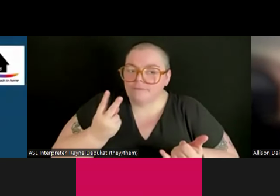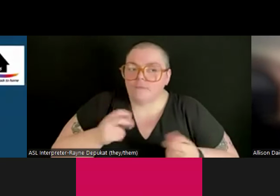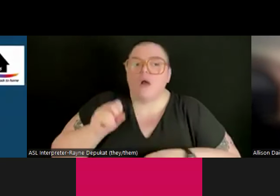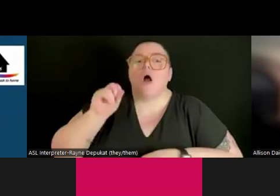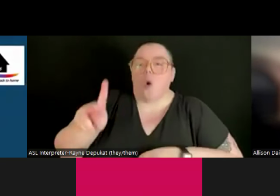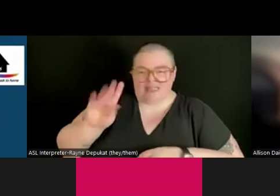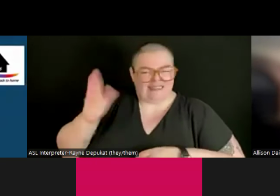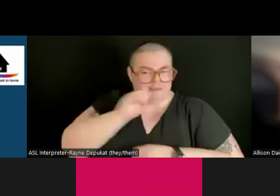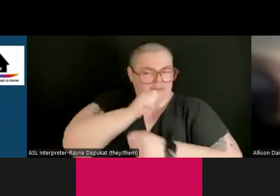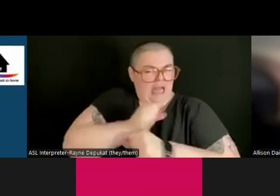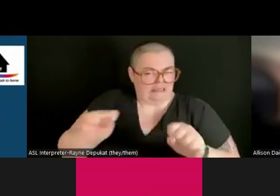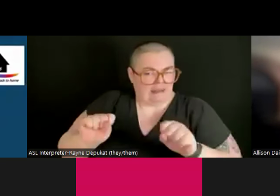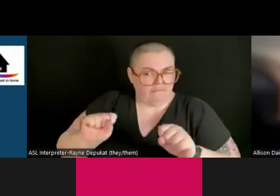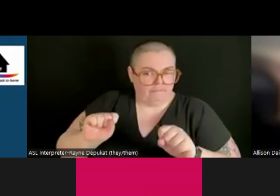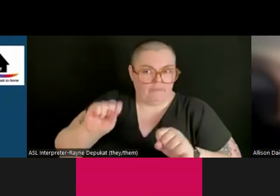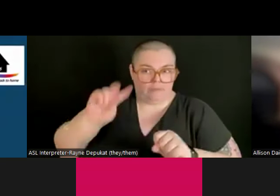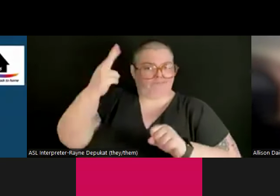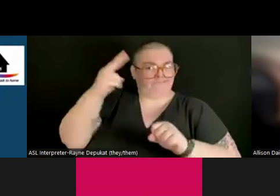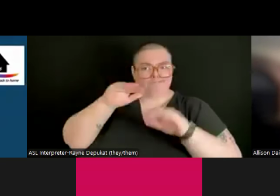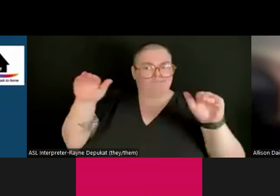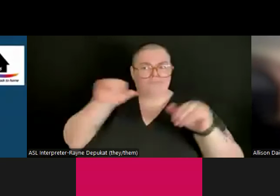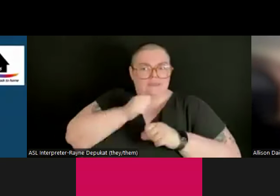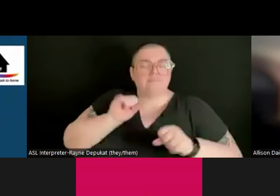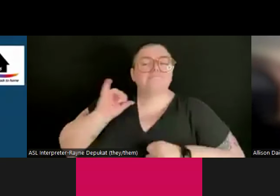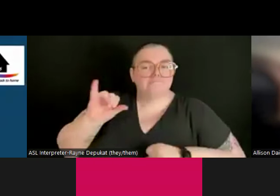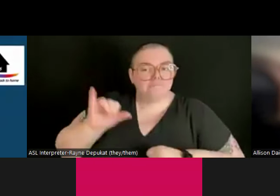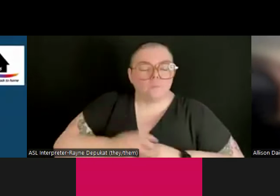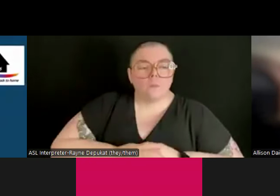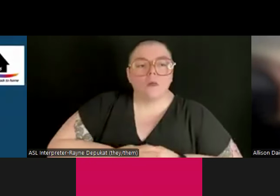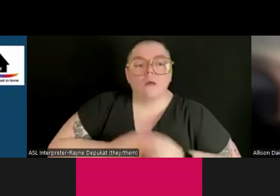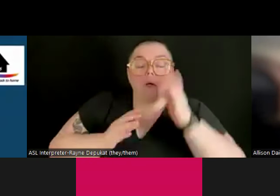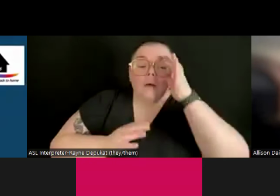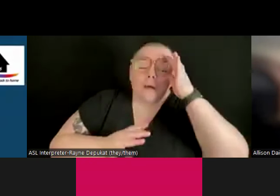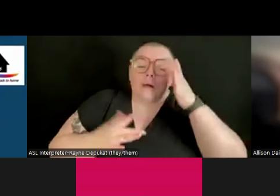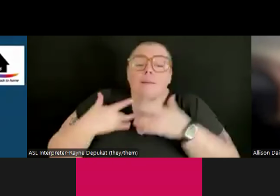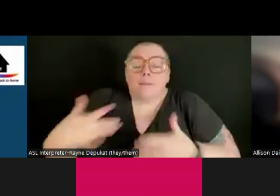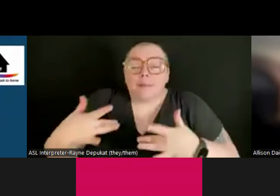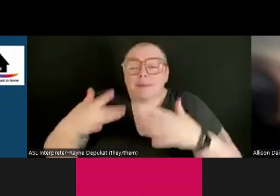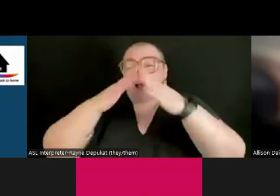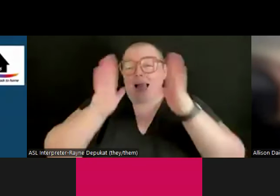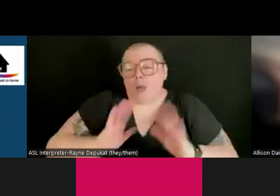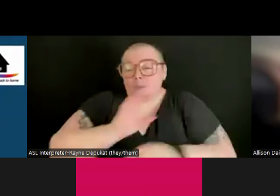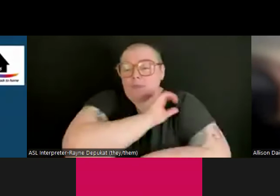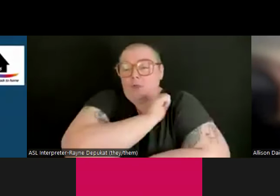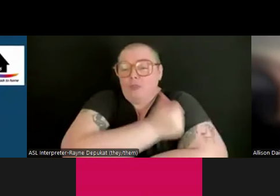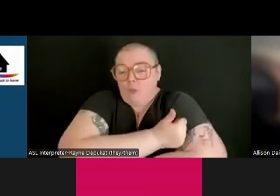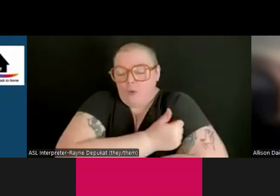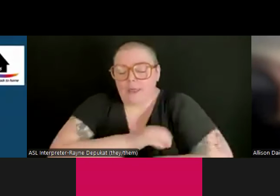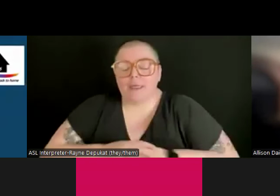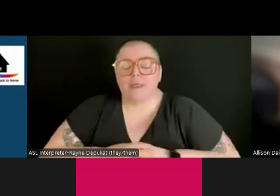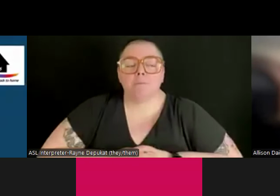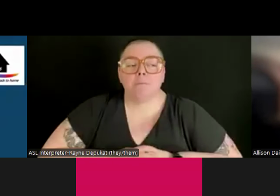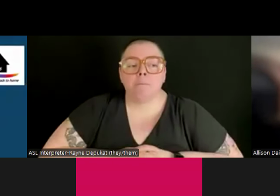unsafe. Um, Generally speaking, with housing authorities, what they